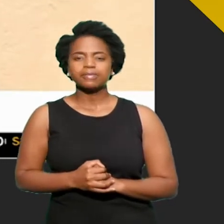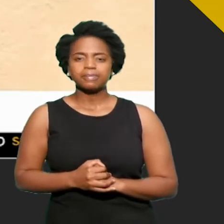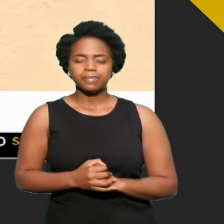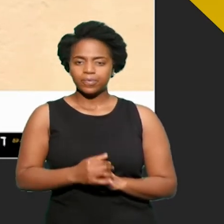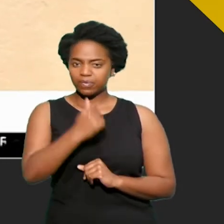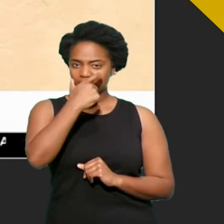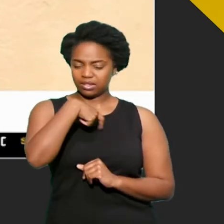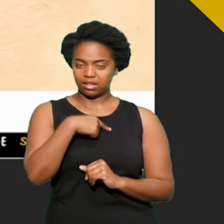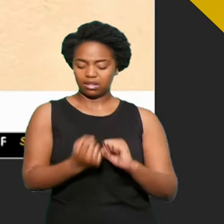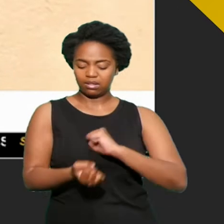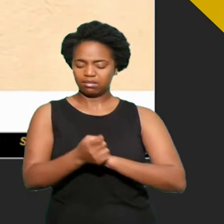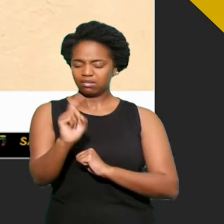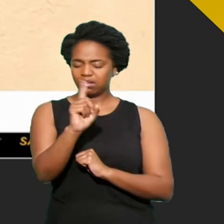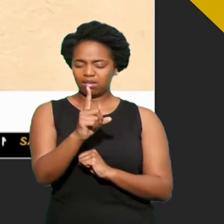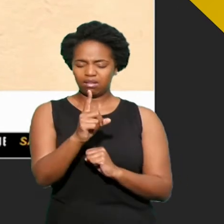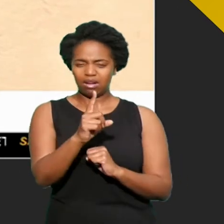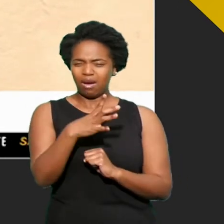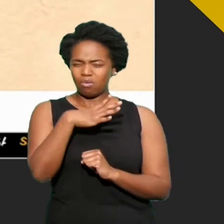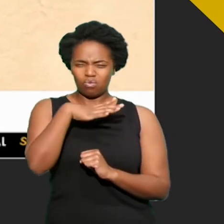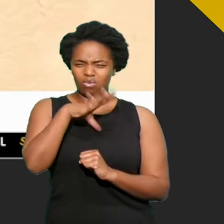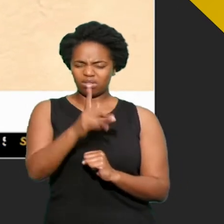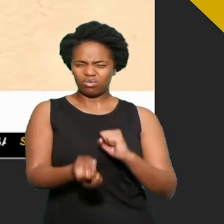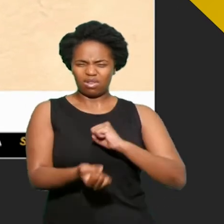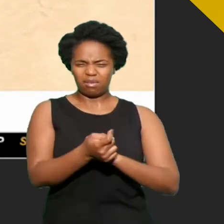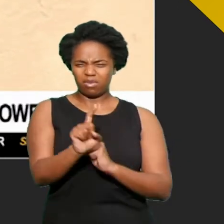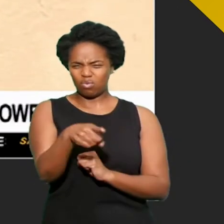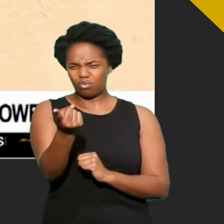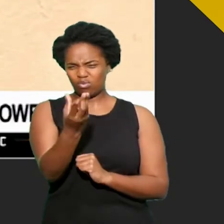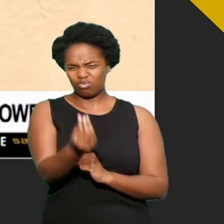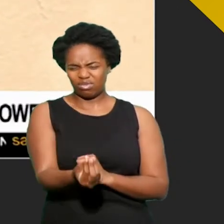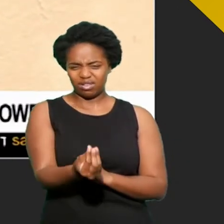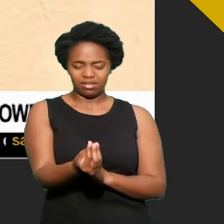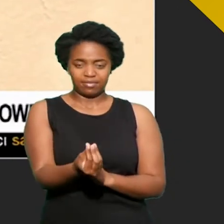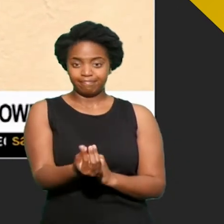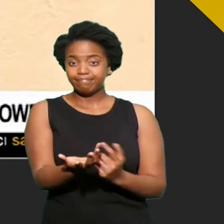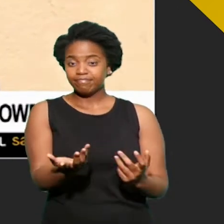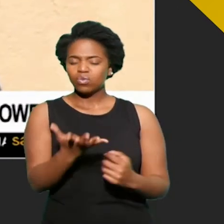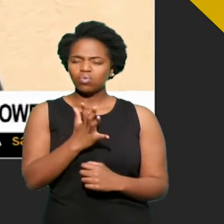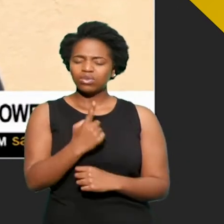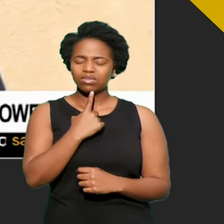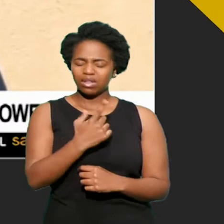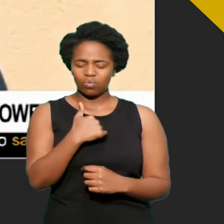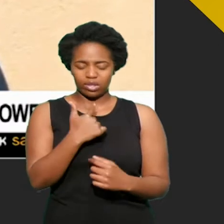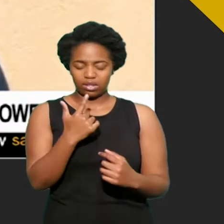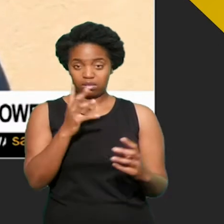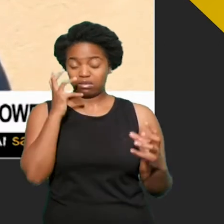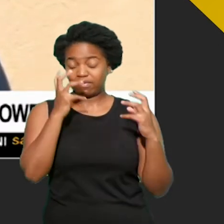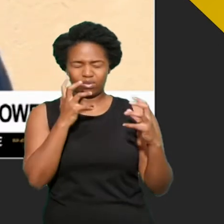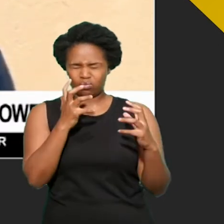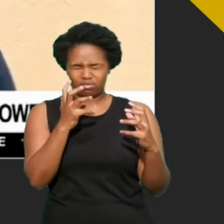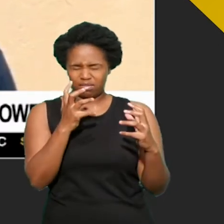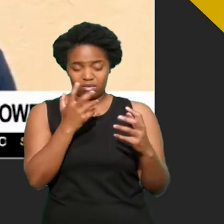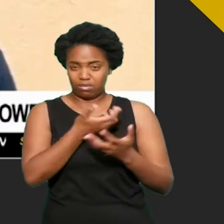don't really wish that to happen to any child. And we just want to say we are puzzled actually